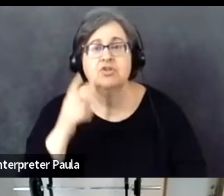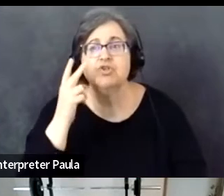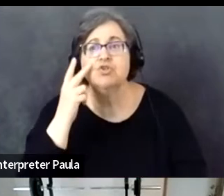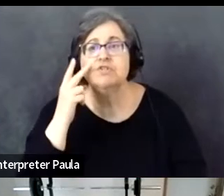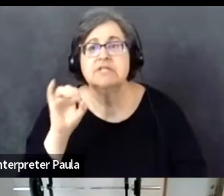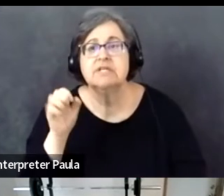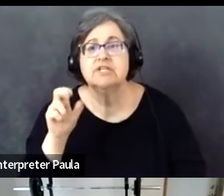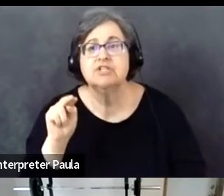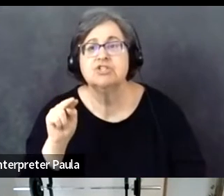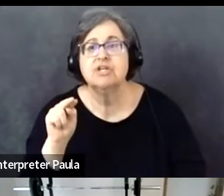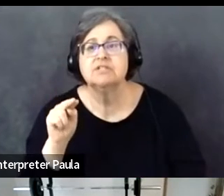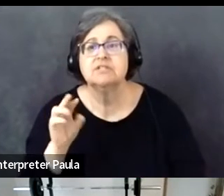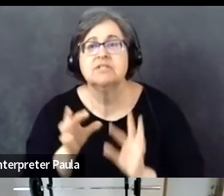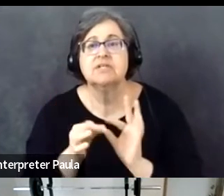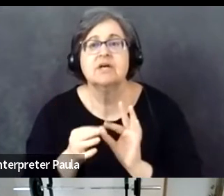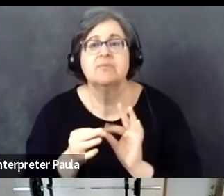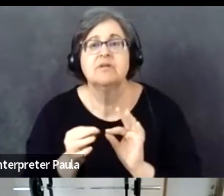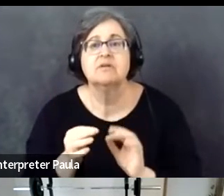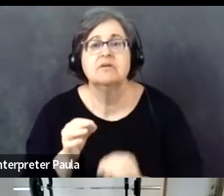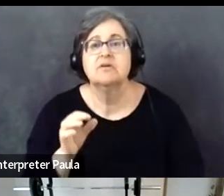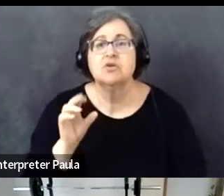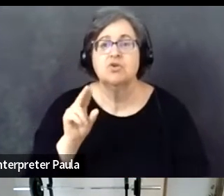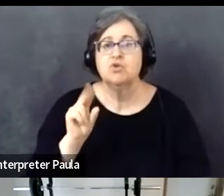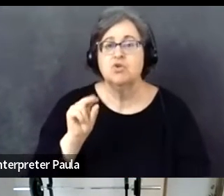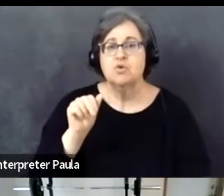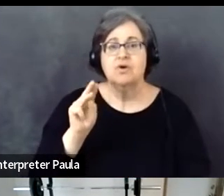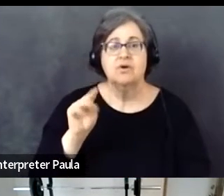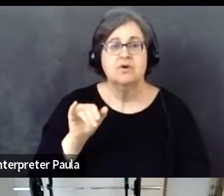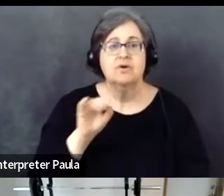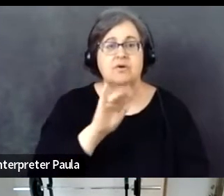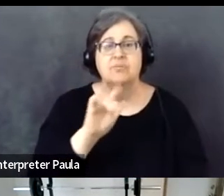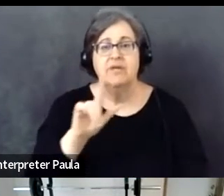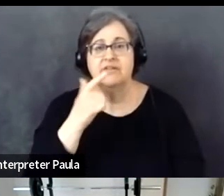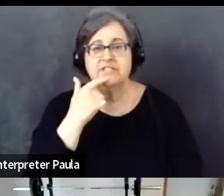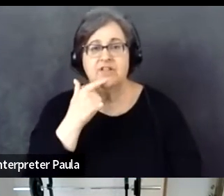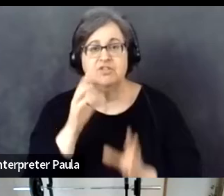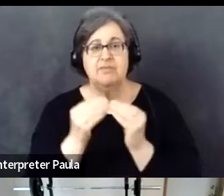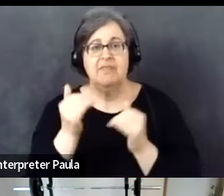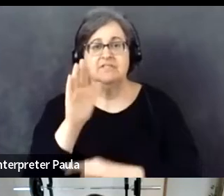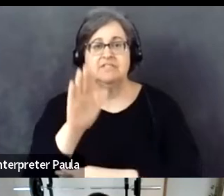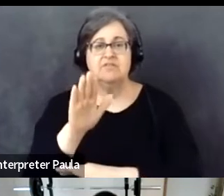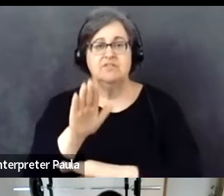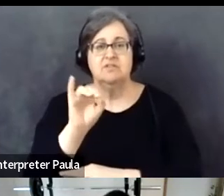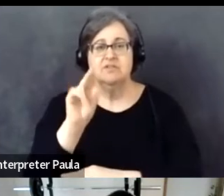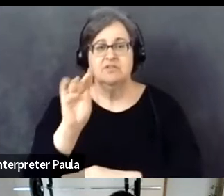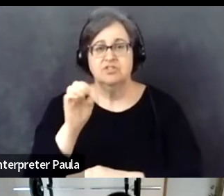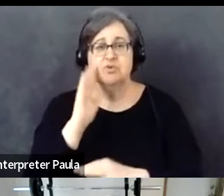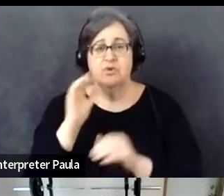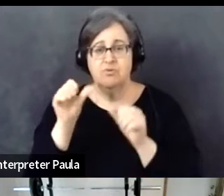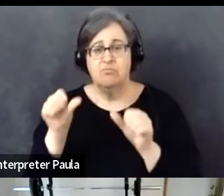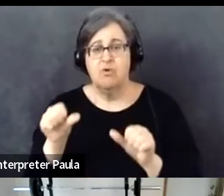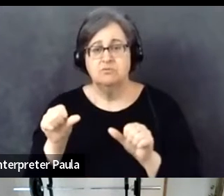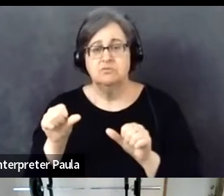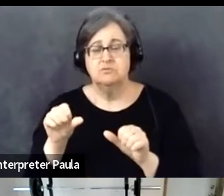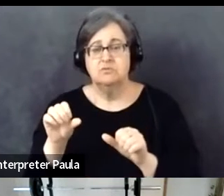No, I'm just now looking at the chat, so I had to stop sharing. She said there's a meeting this afternoon. Jen, can you post that in there? I'm trying to